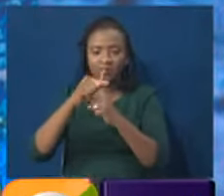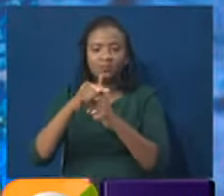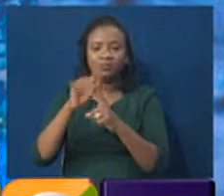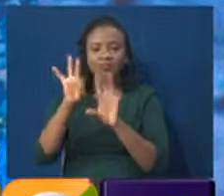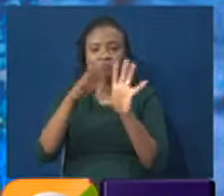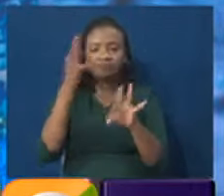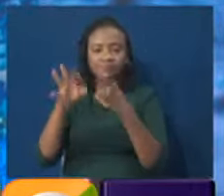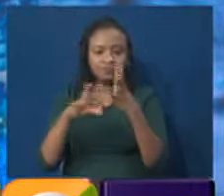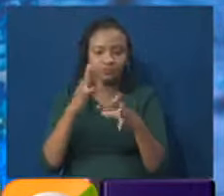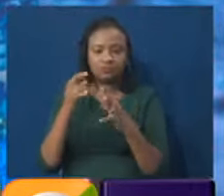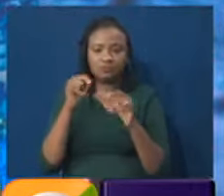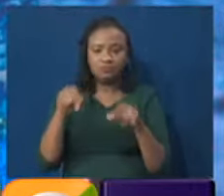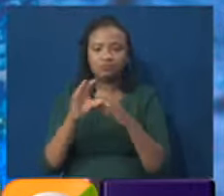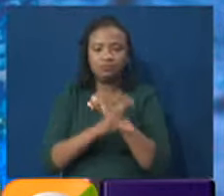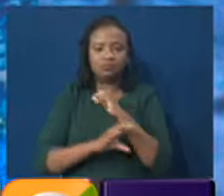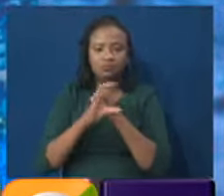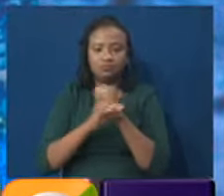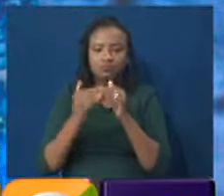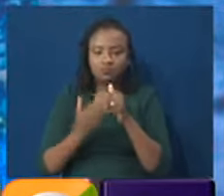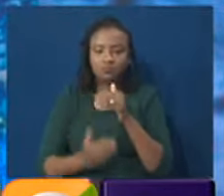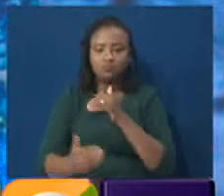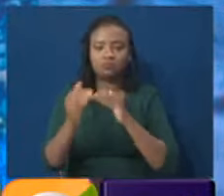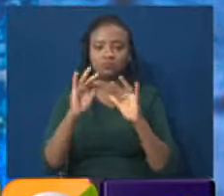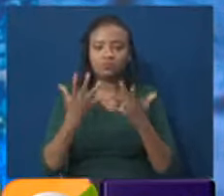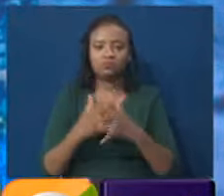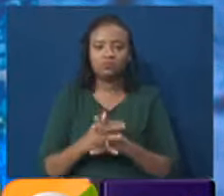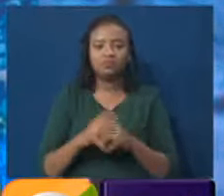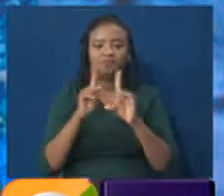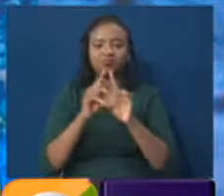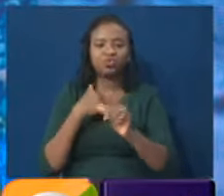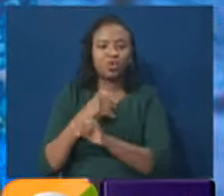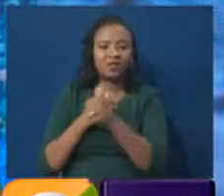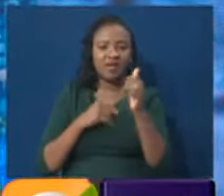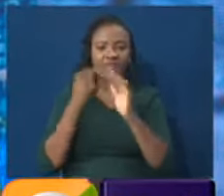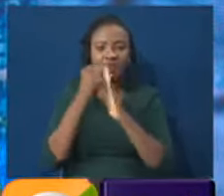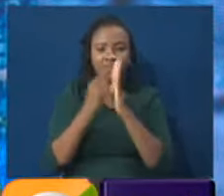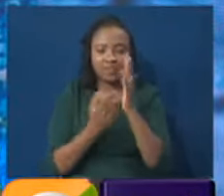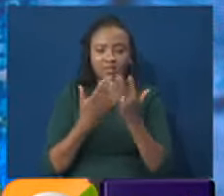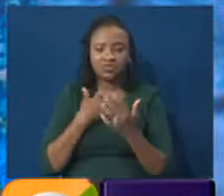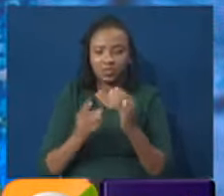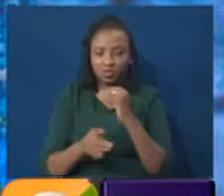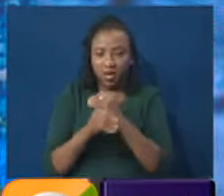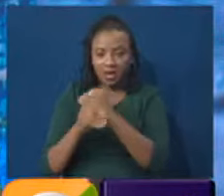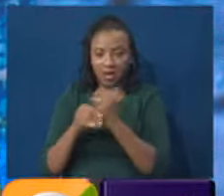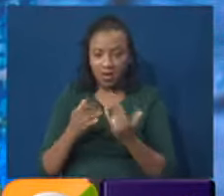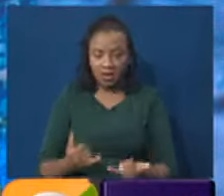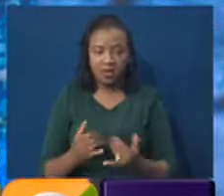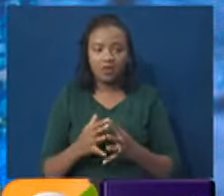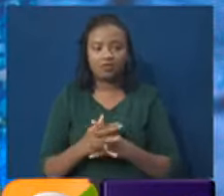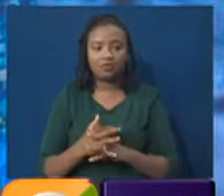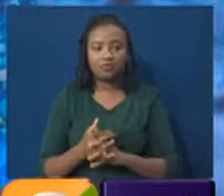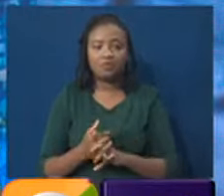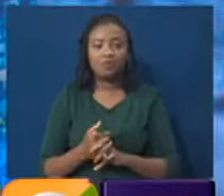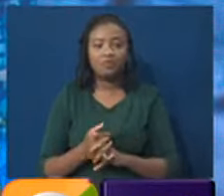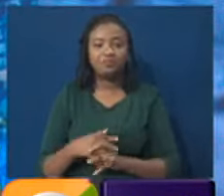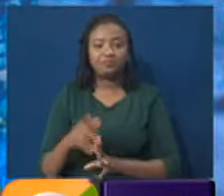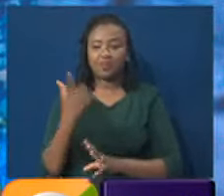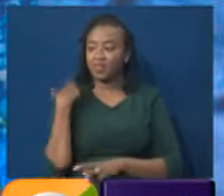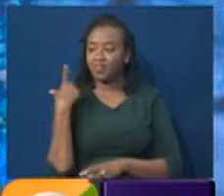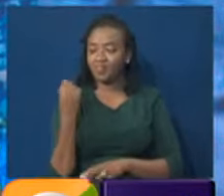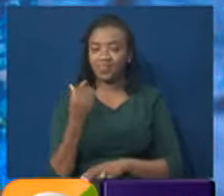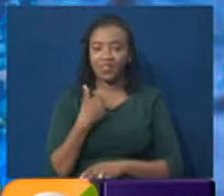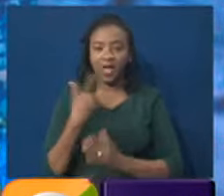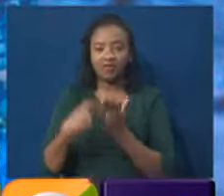the country's direction. There are several other things I could add later, but just one I'd like to add now. We had a discussion a few moments